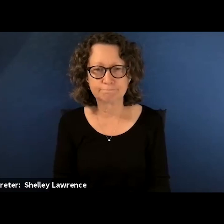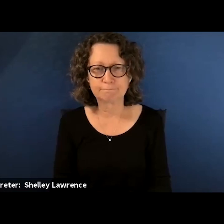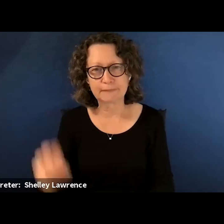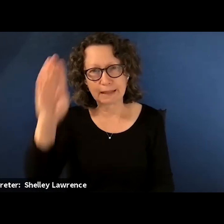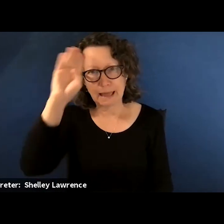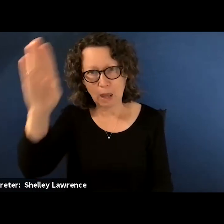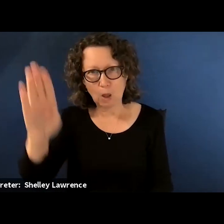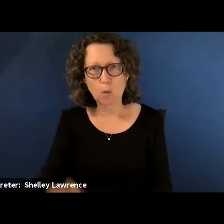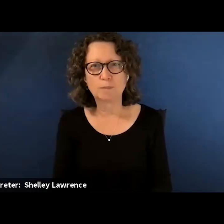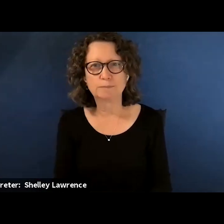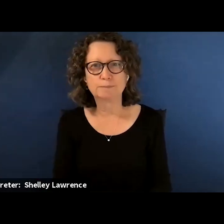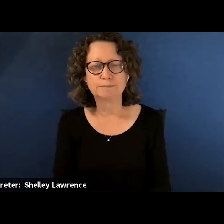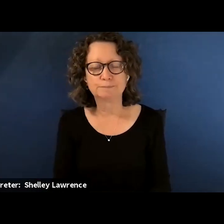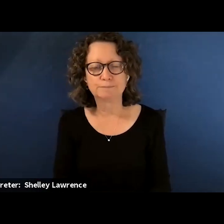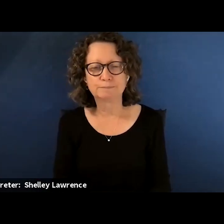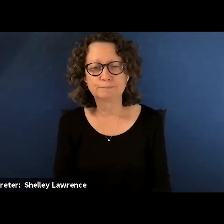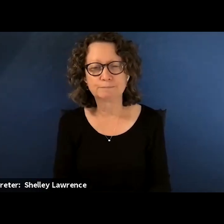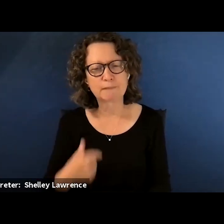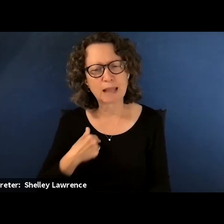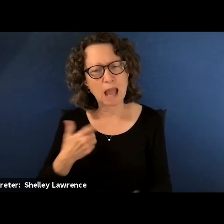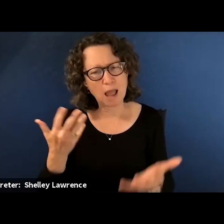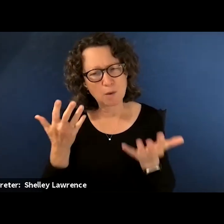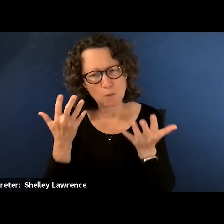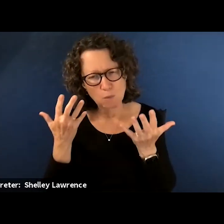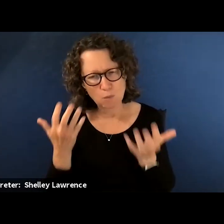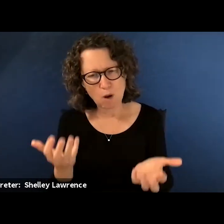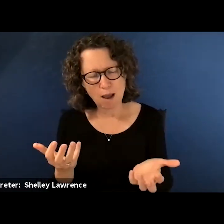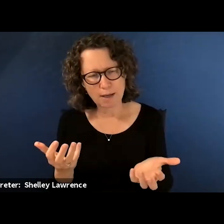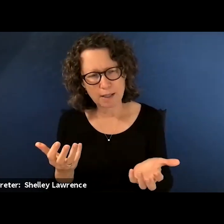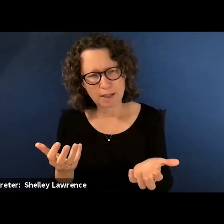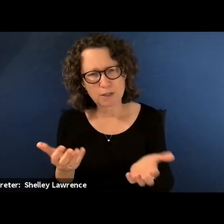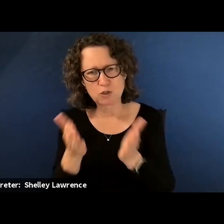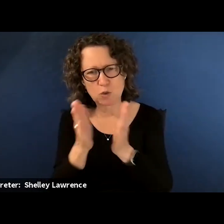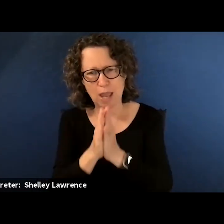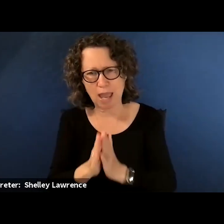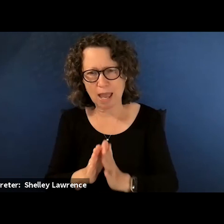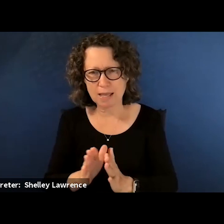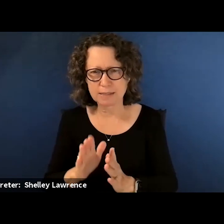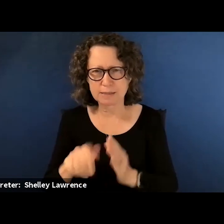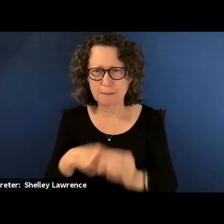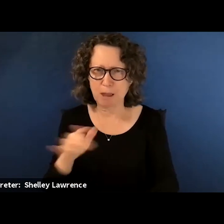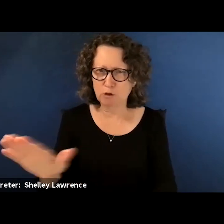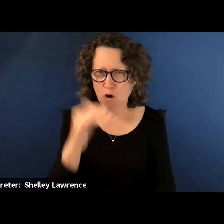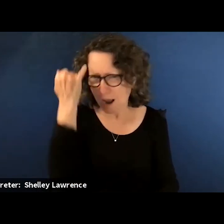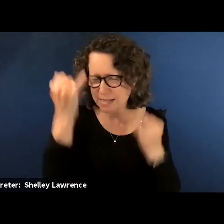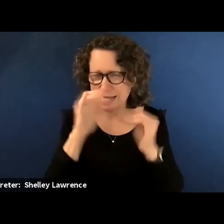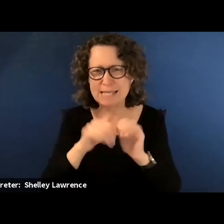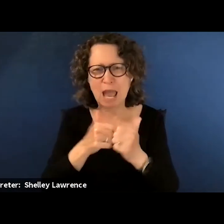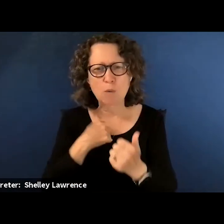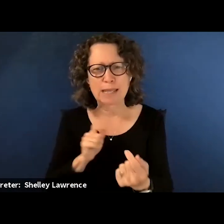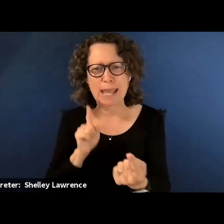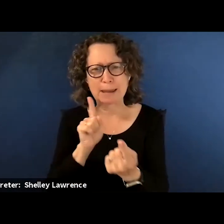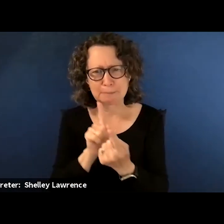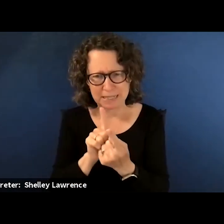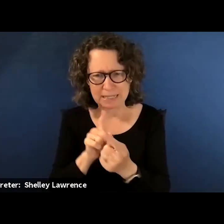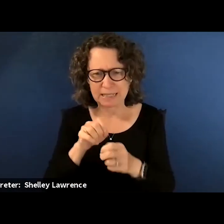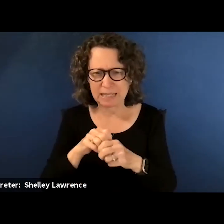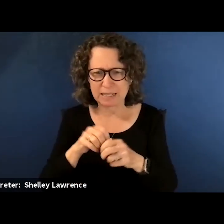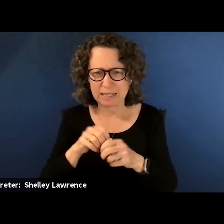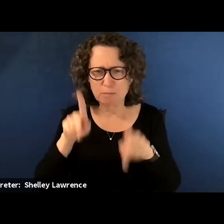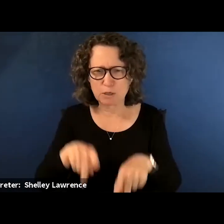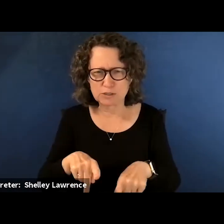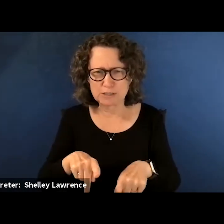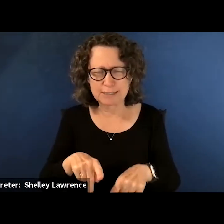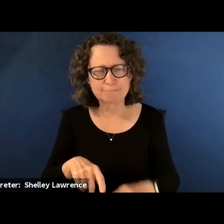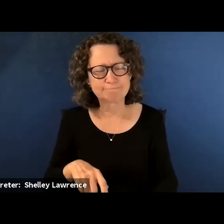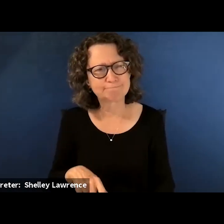Hello. I wanted to ask your ideas about how we could meet in person.